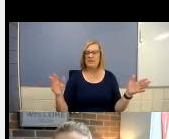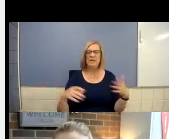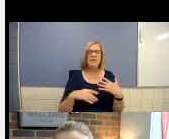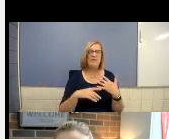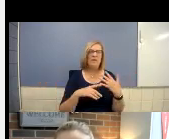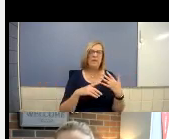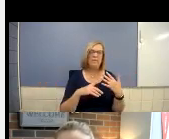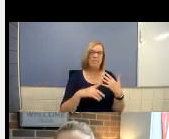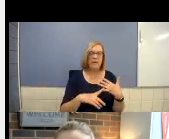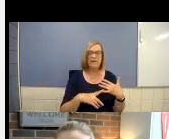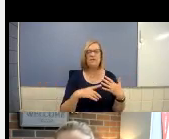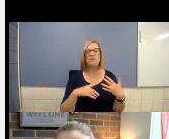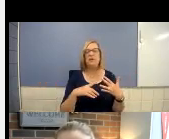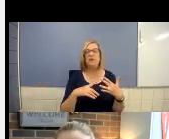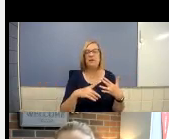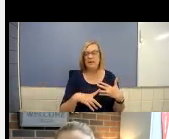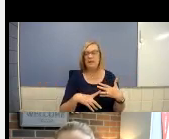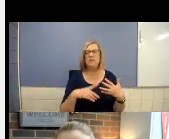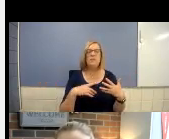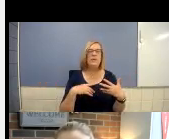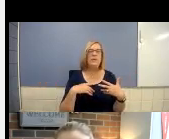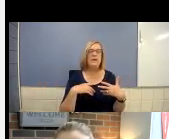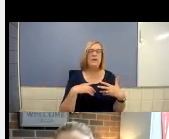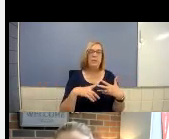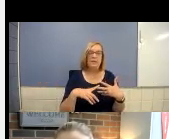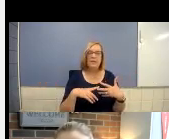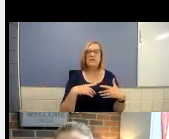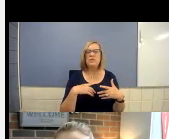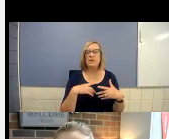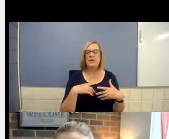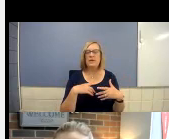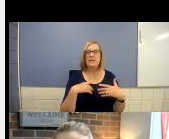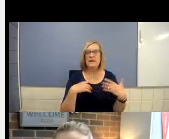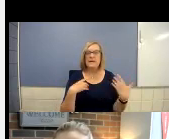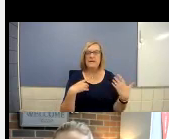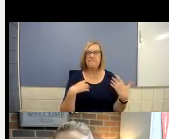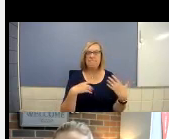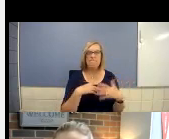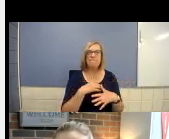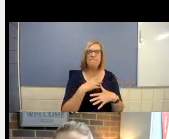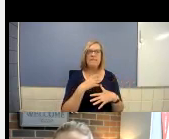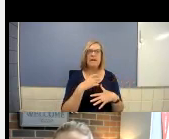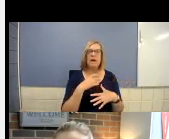these skills, everything from medical interpreting to legal interpreting, religious interpreting,